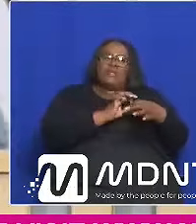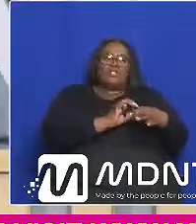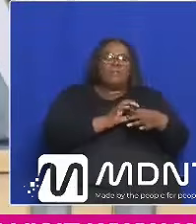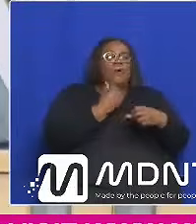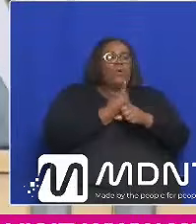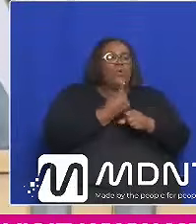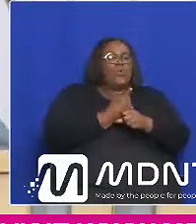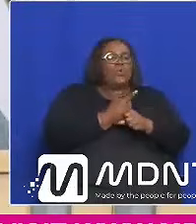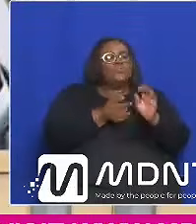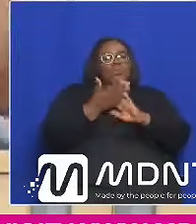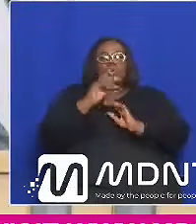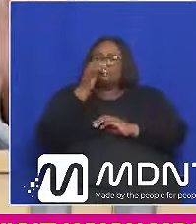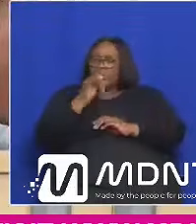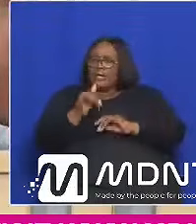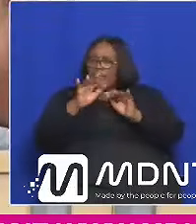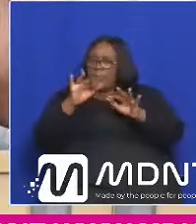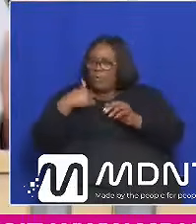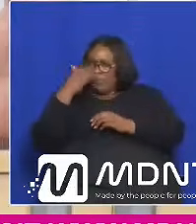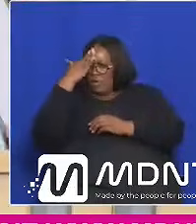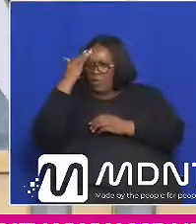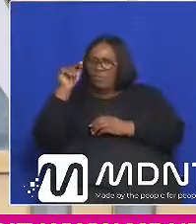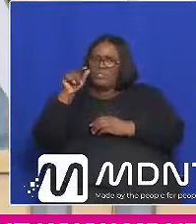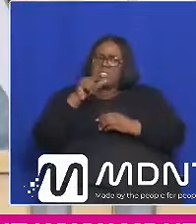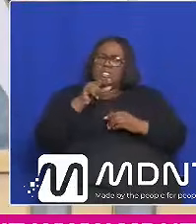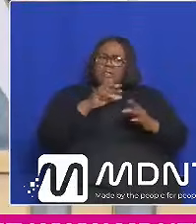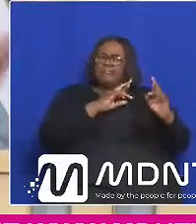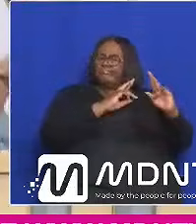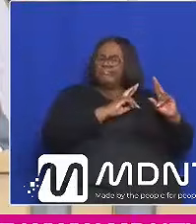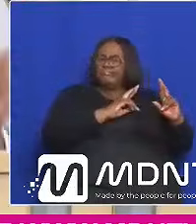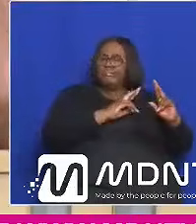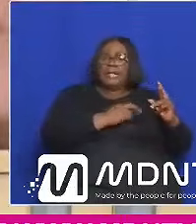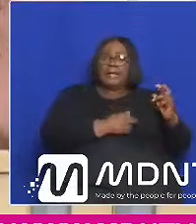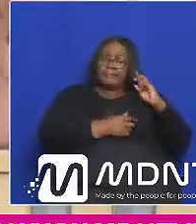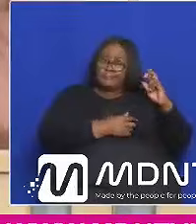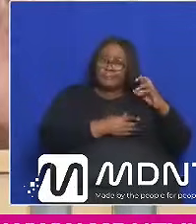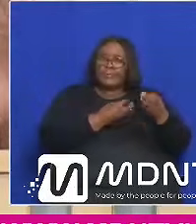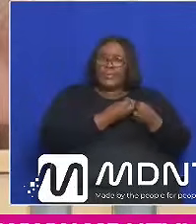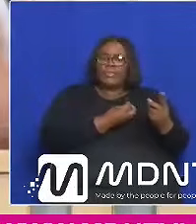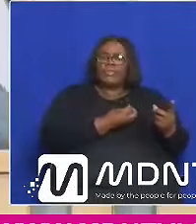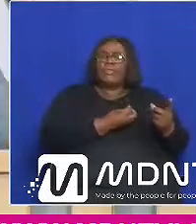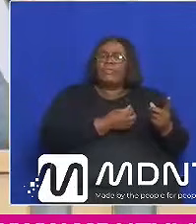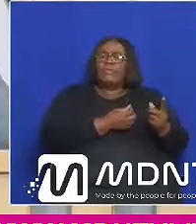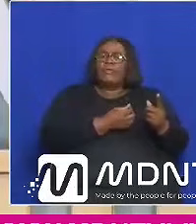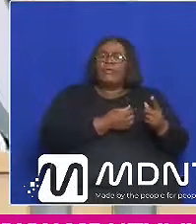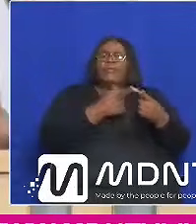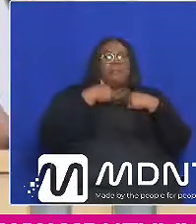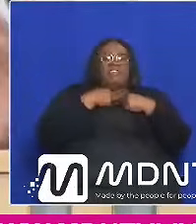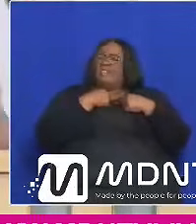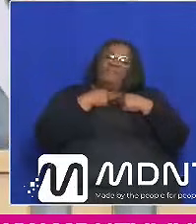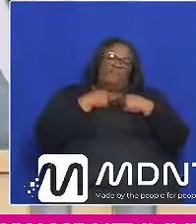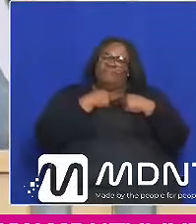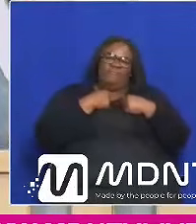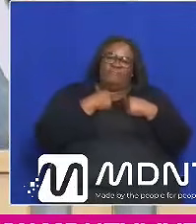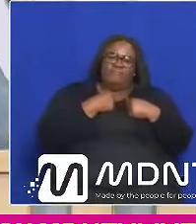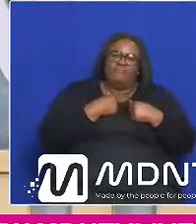the people that I know he had more relationship with them than myself. Then I know that, no, I'm not even close